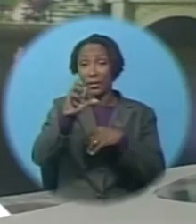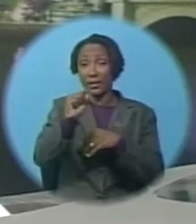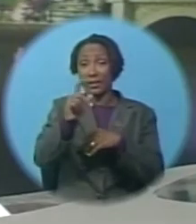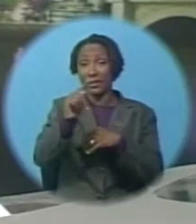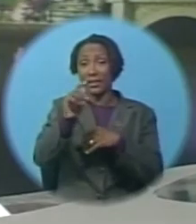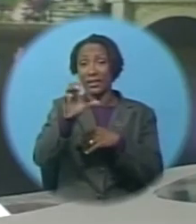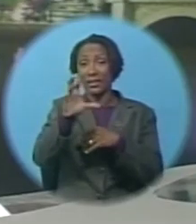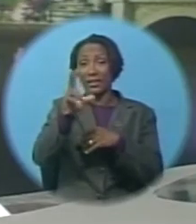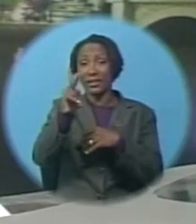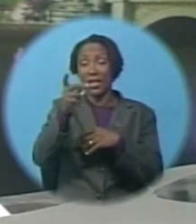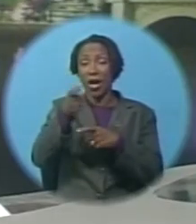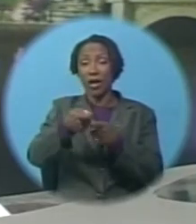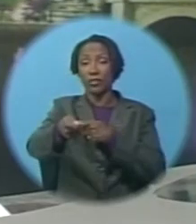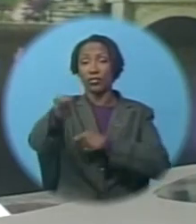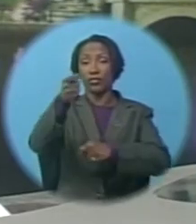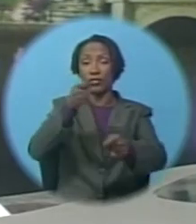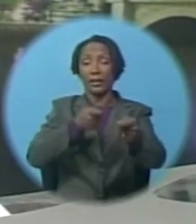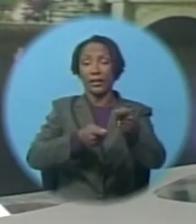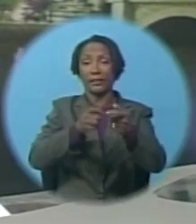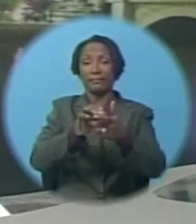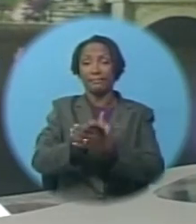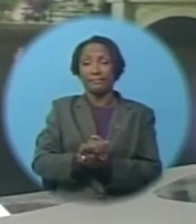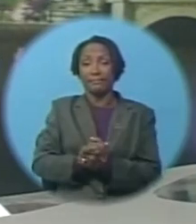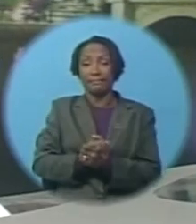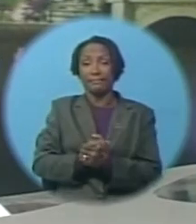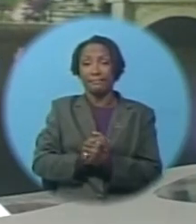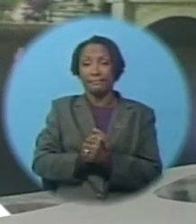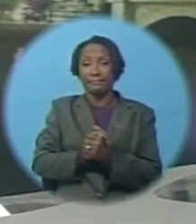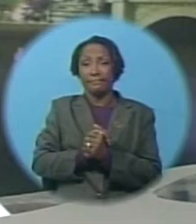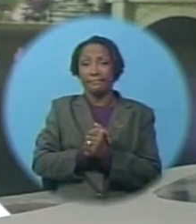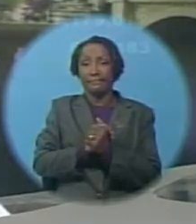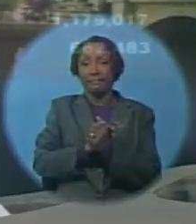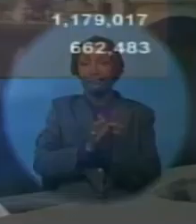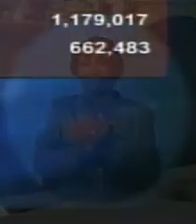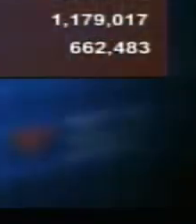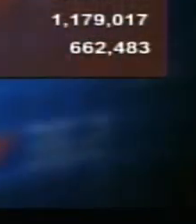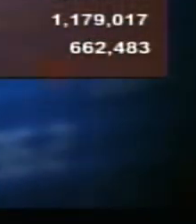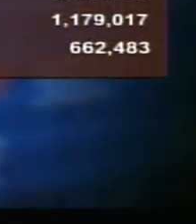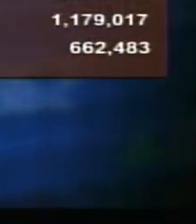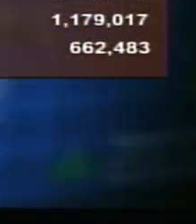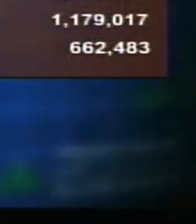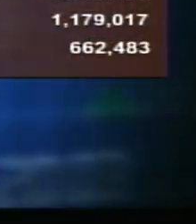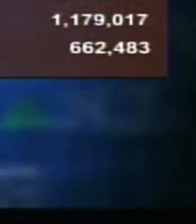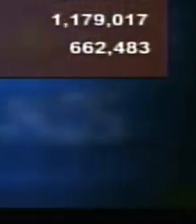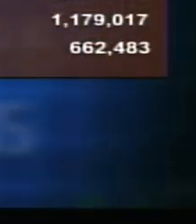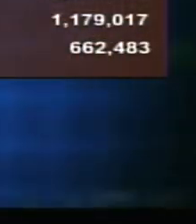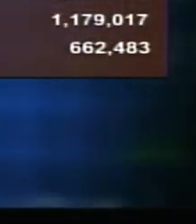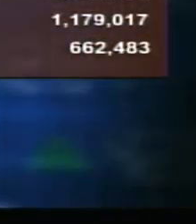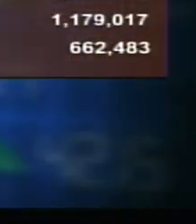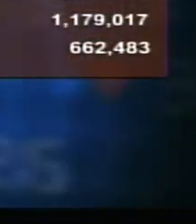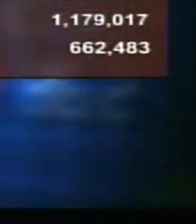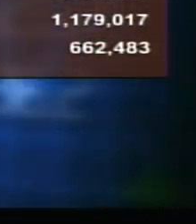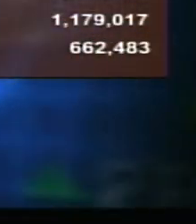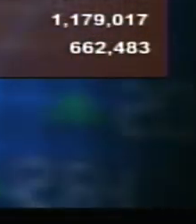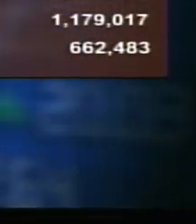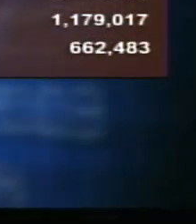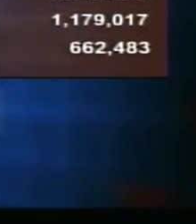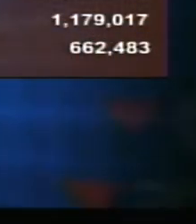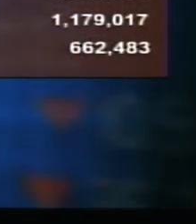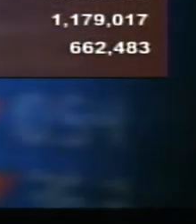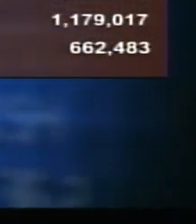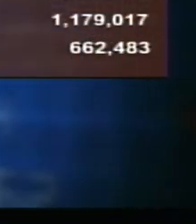on selected exchanges across the region. In Jamaica, Supreme Ventures Limited was the volume leader with